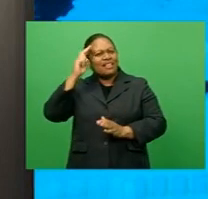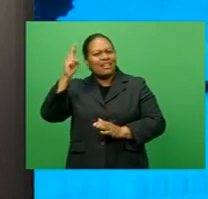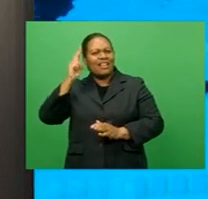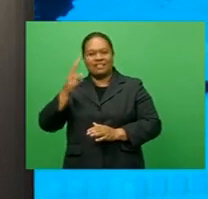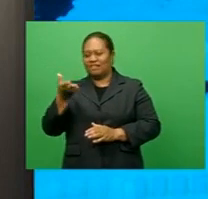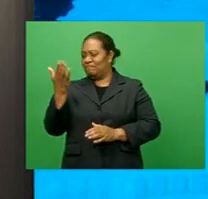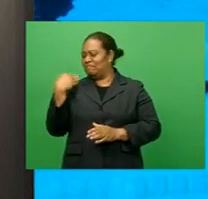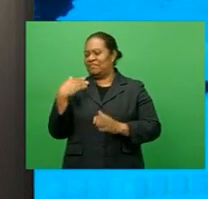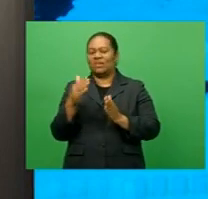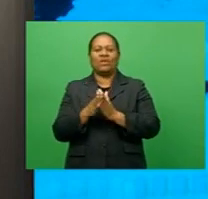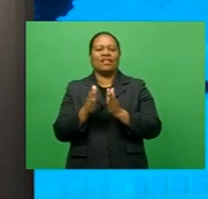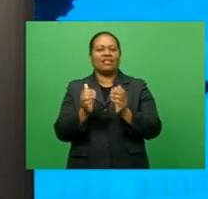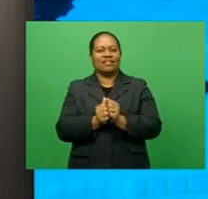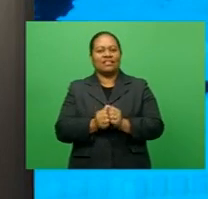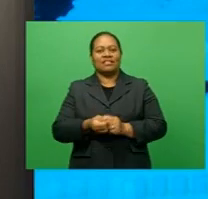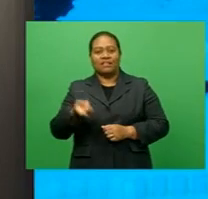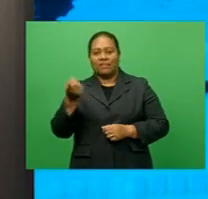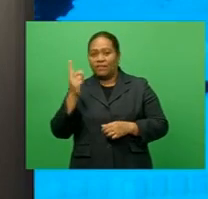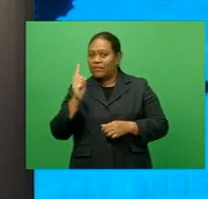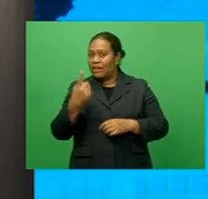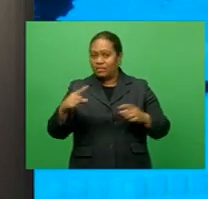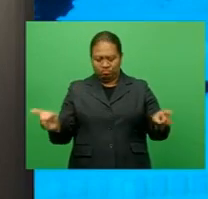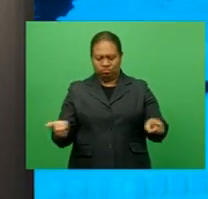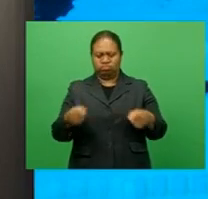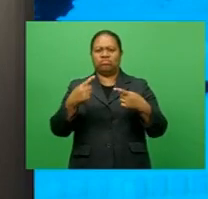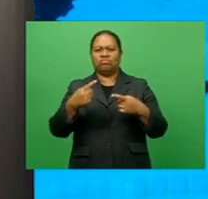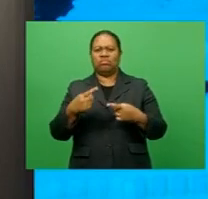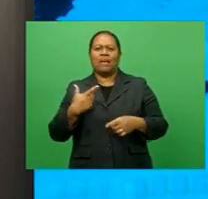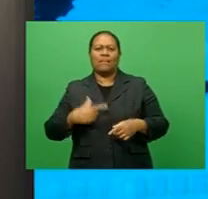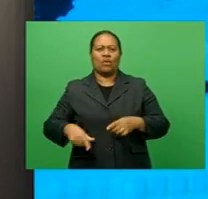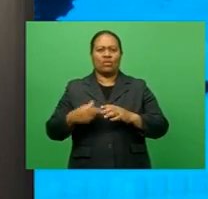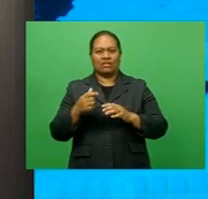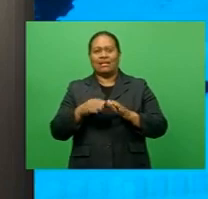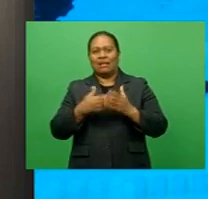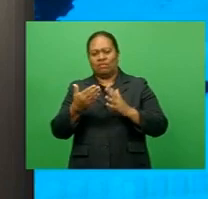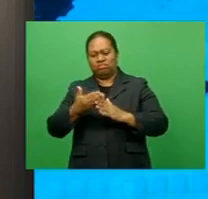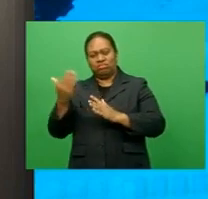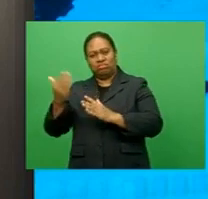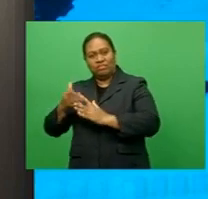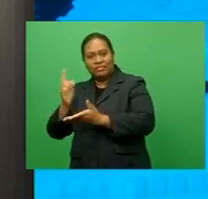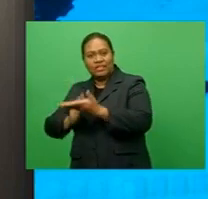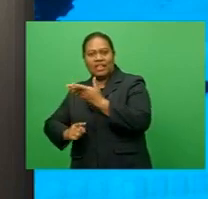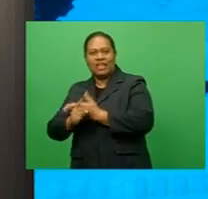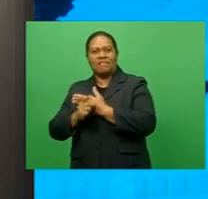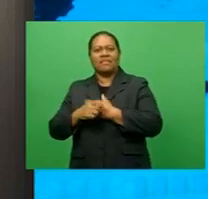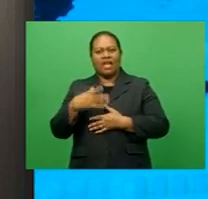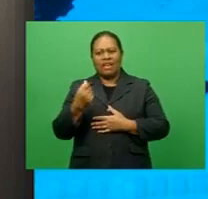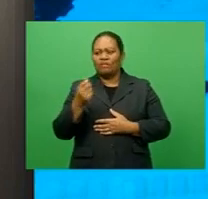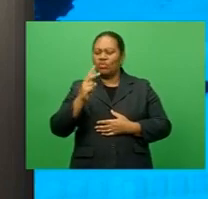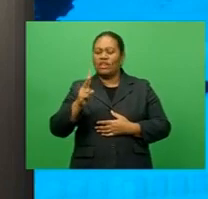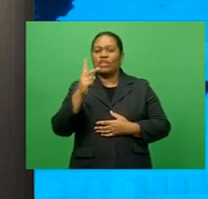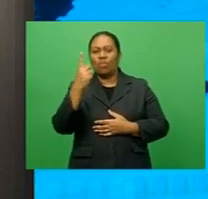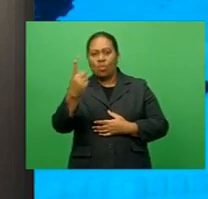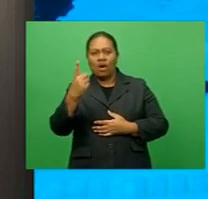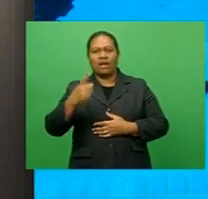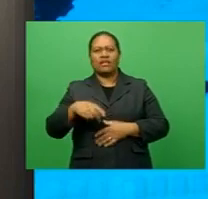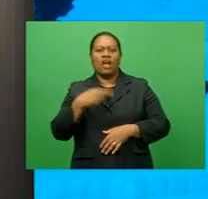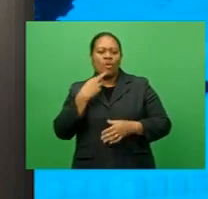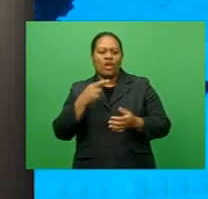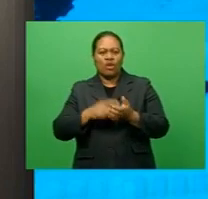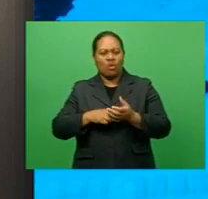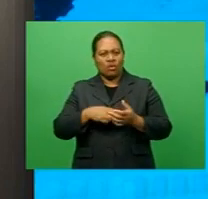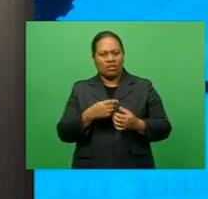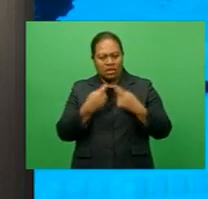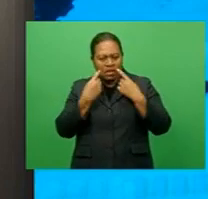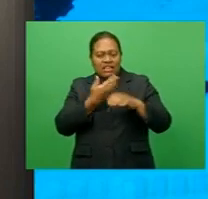weekend. The first swimming competition held post-COVID-19 saw 21 national records being broken. Talia